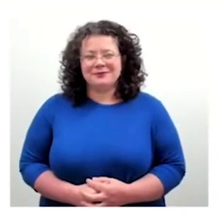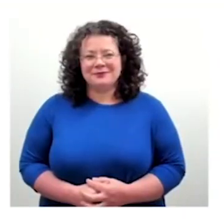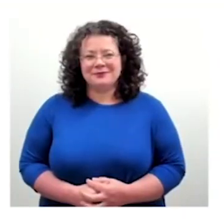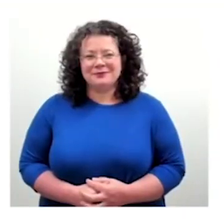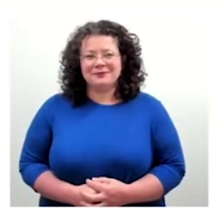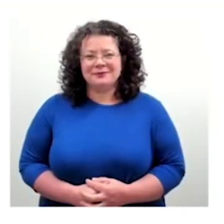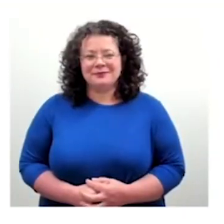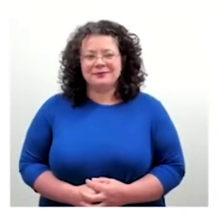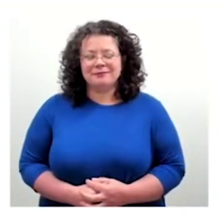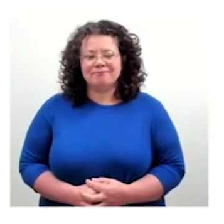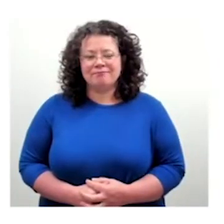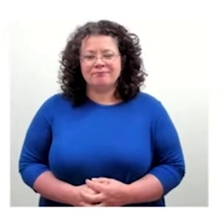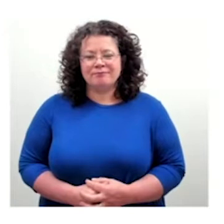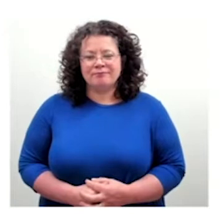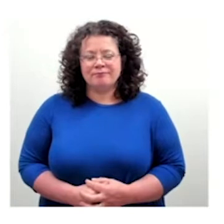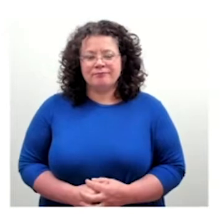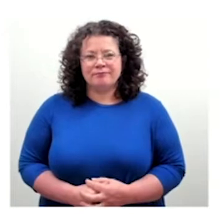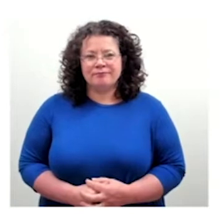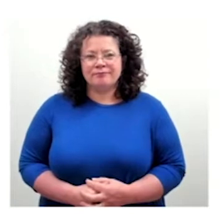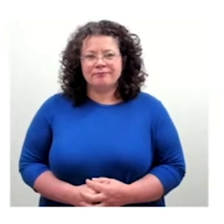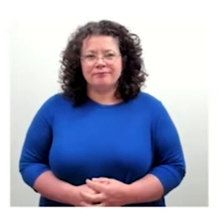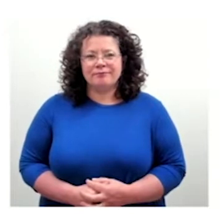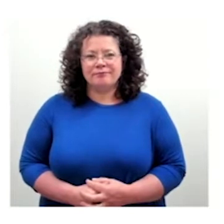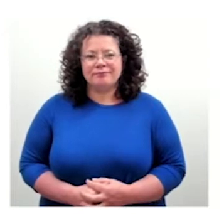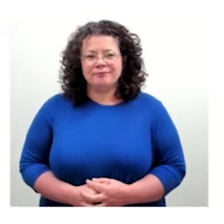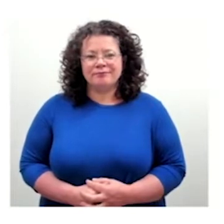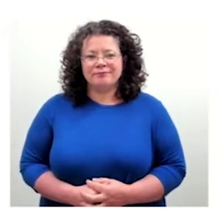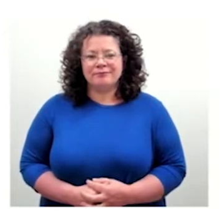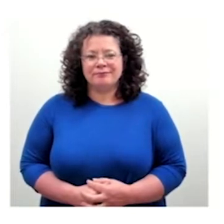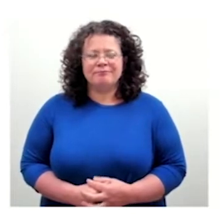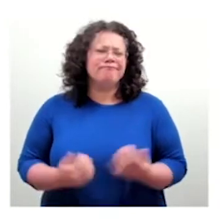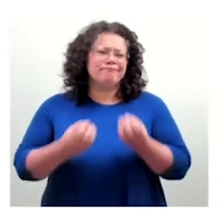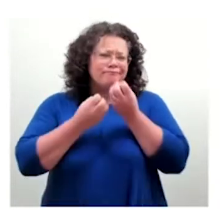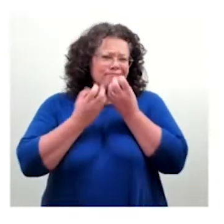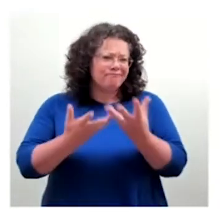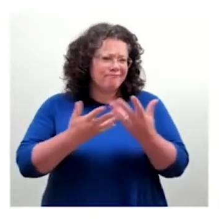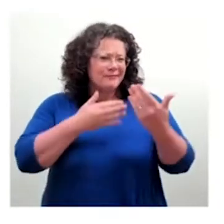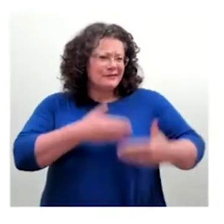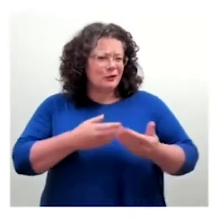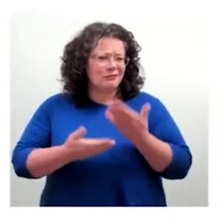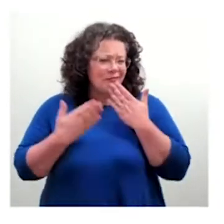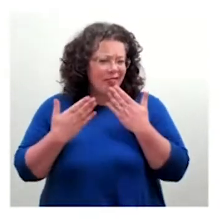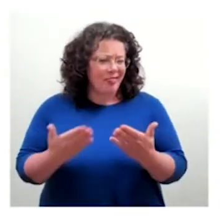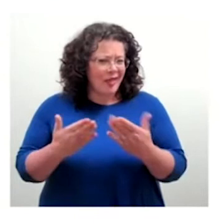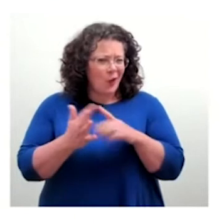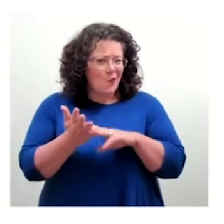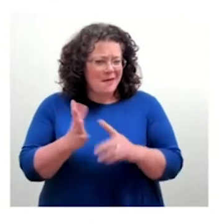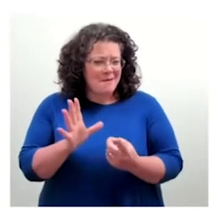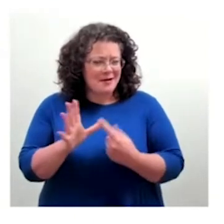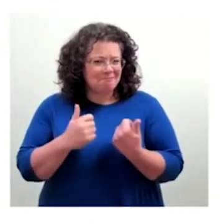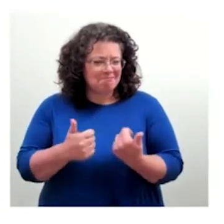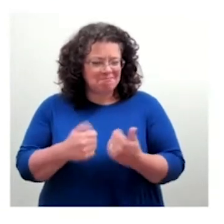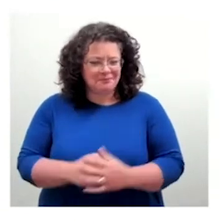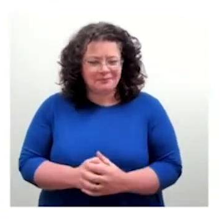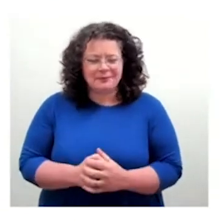Hey, that was brilliant. Thank you, Emma. Thank you. That was fantastic. Thank you, Henrik and Alexander. Always inspiring to